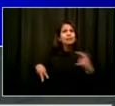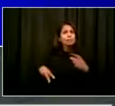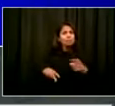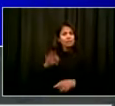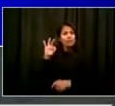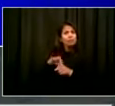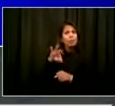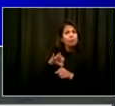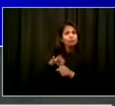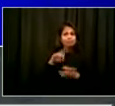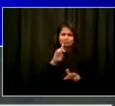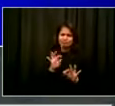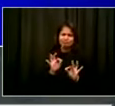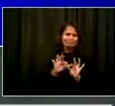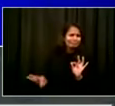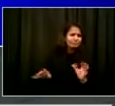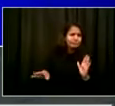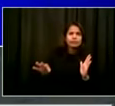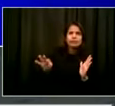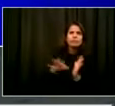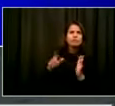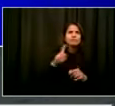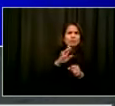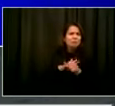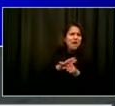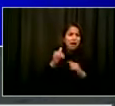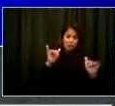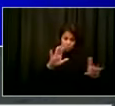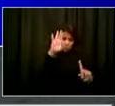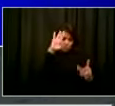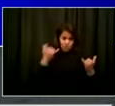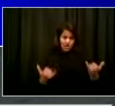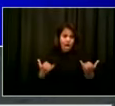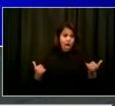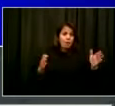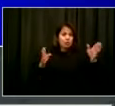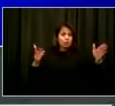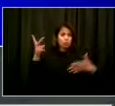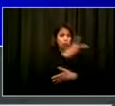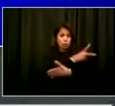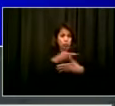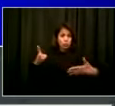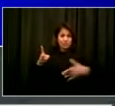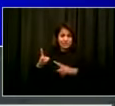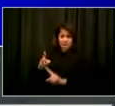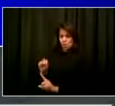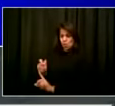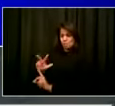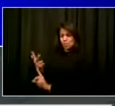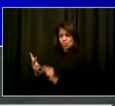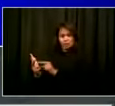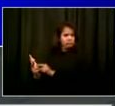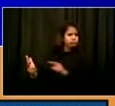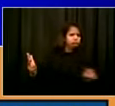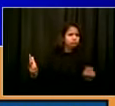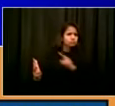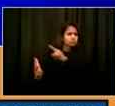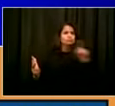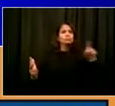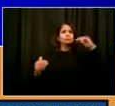the mayor said, starts this Saturday, October 24th, and runs for 9 days through November 1st.